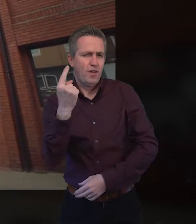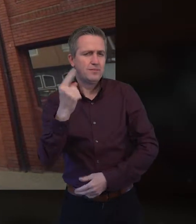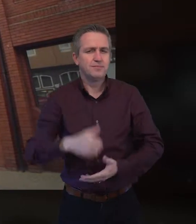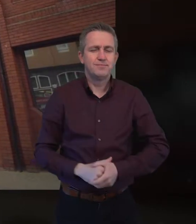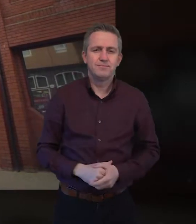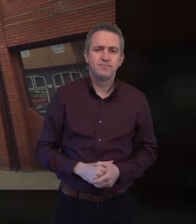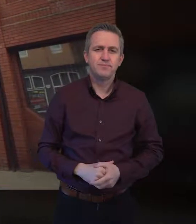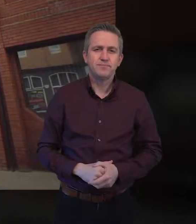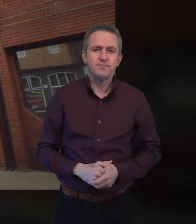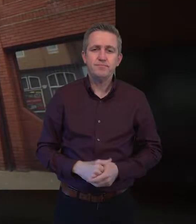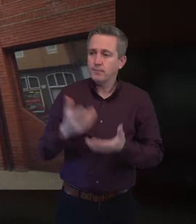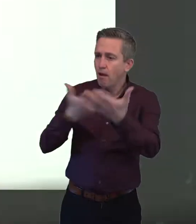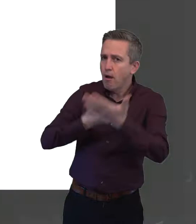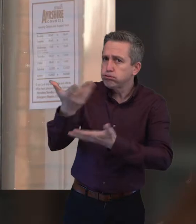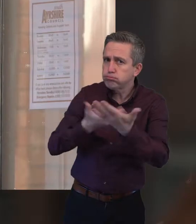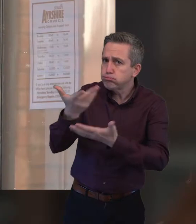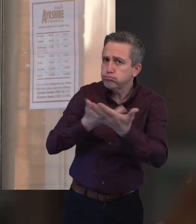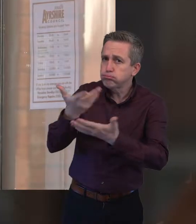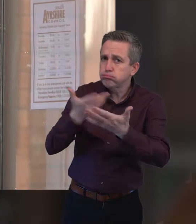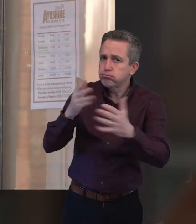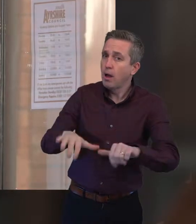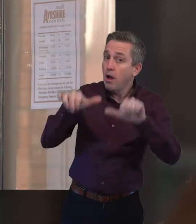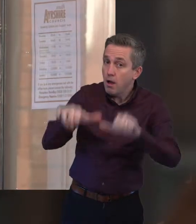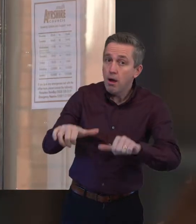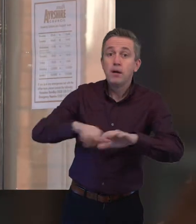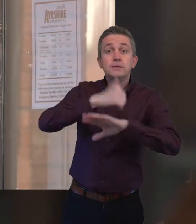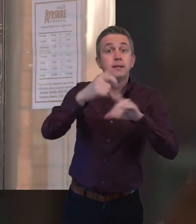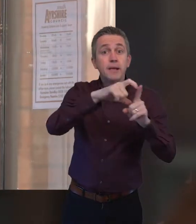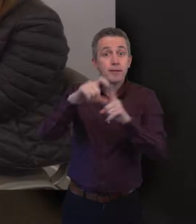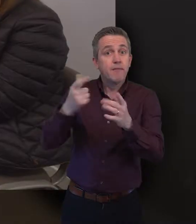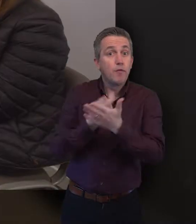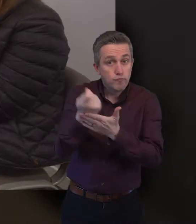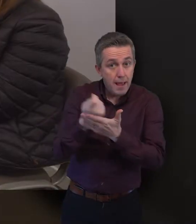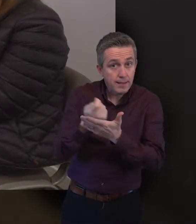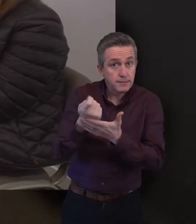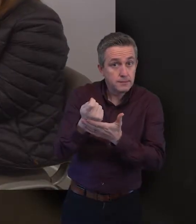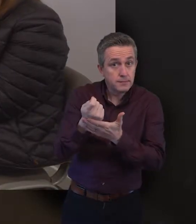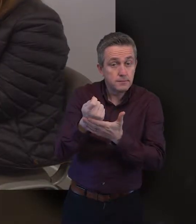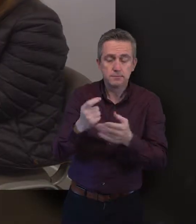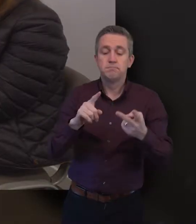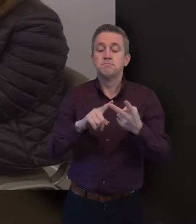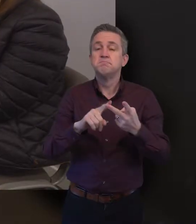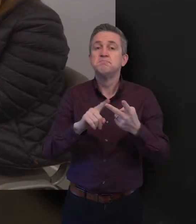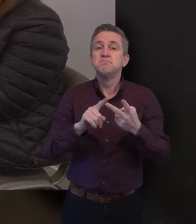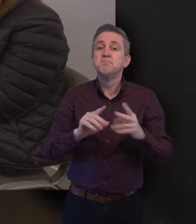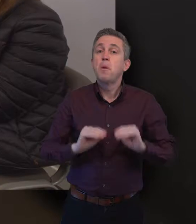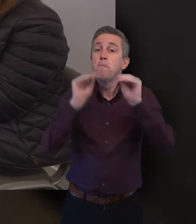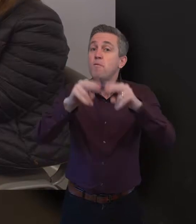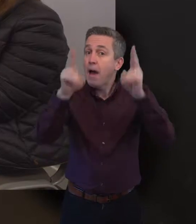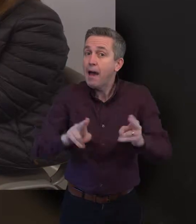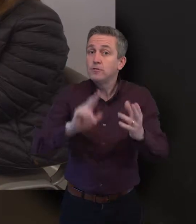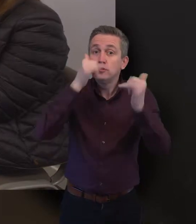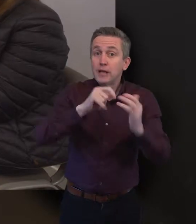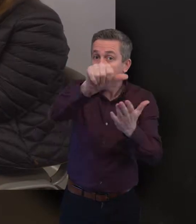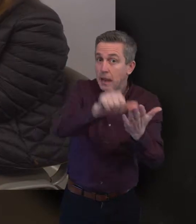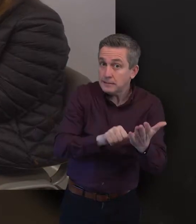Right, I think that's everything covered. Rent payments by direct debit. Move-in checklist. Tenancy